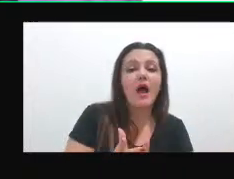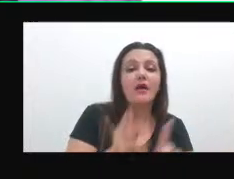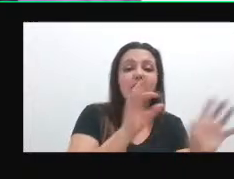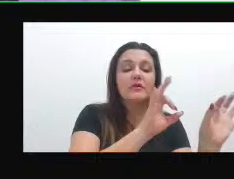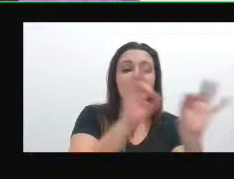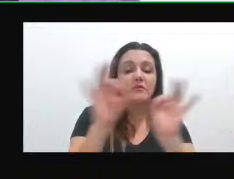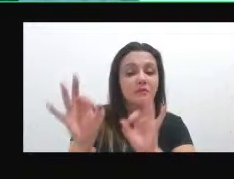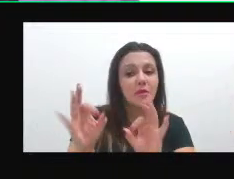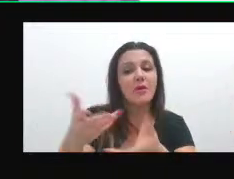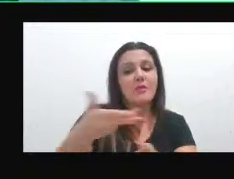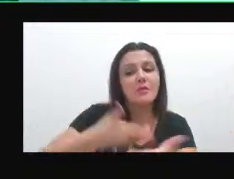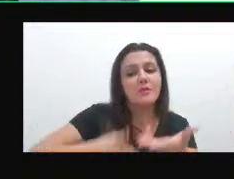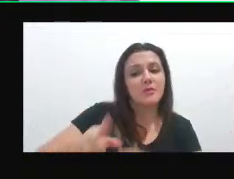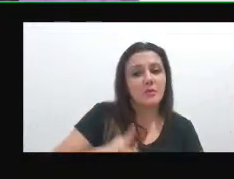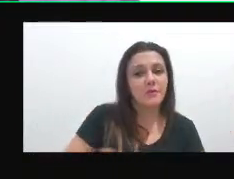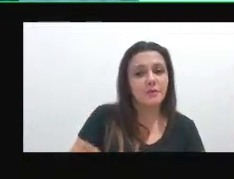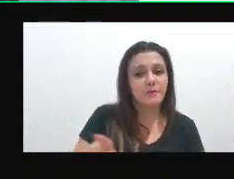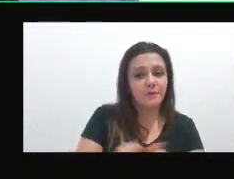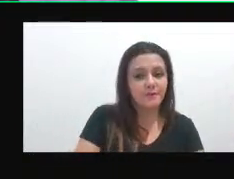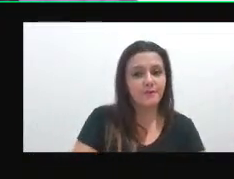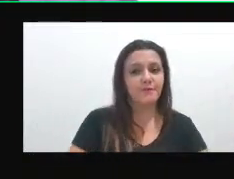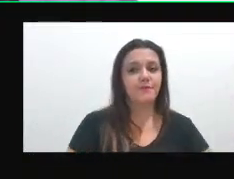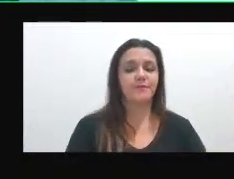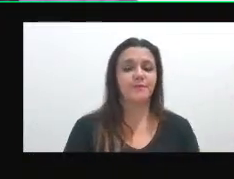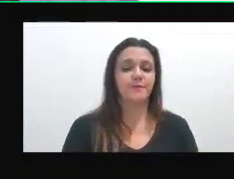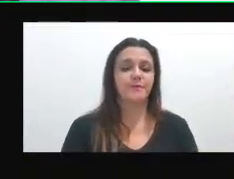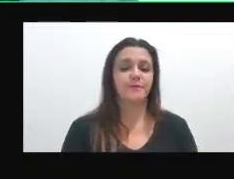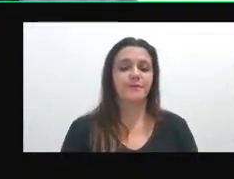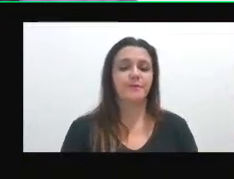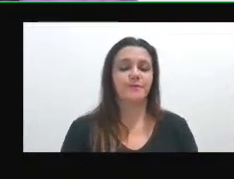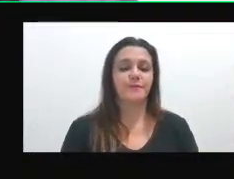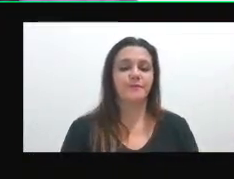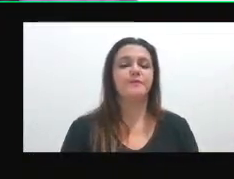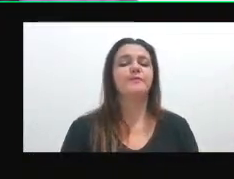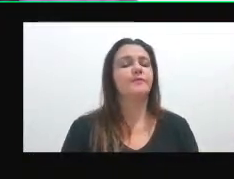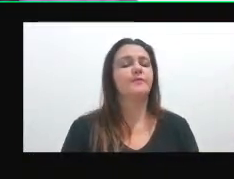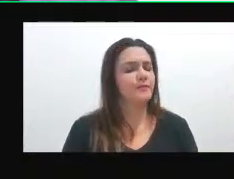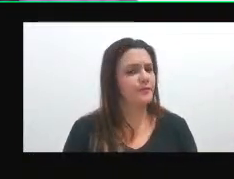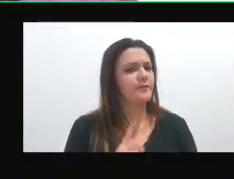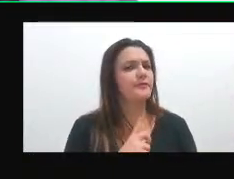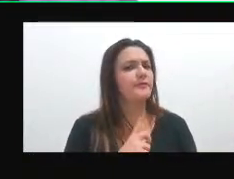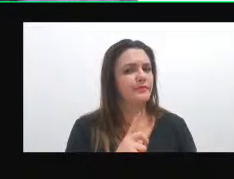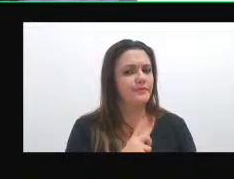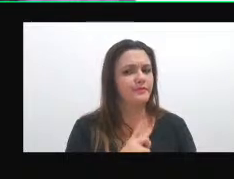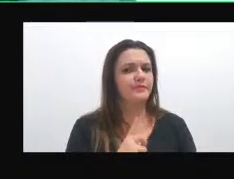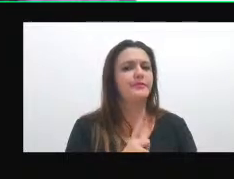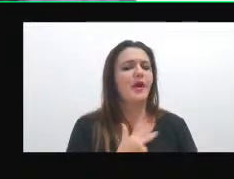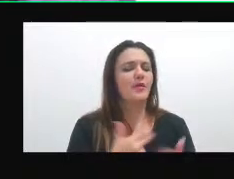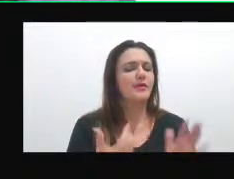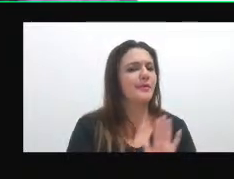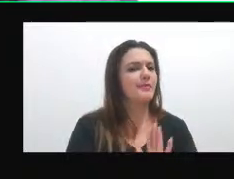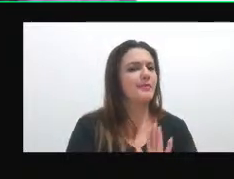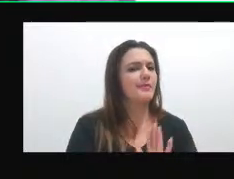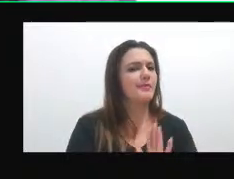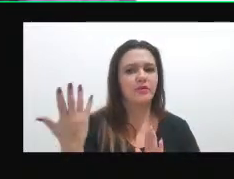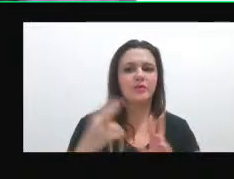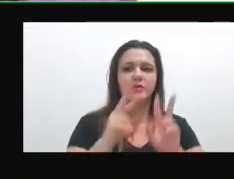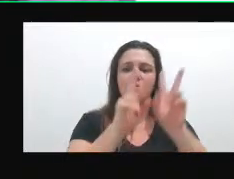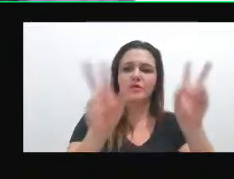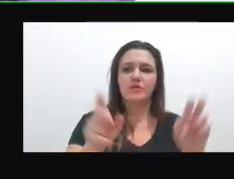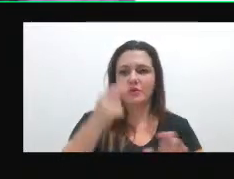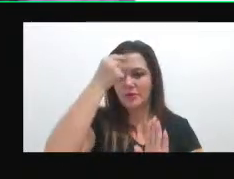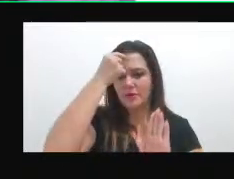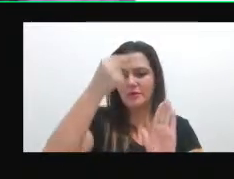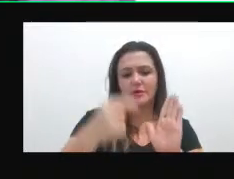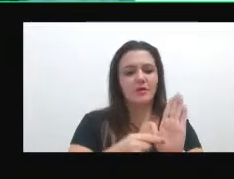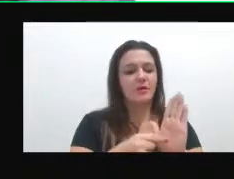There's so much about artificial intelligence and how it can be used in language teaching and learning at the moment that it's